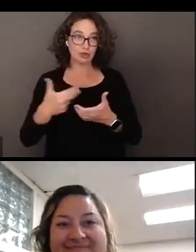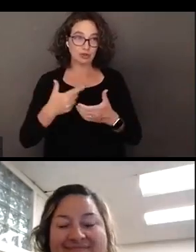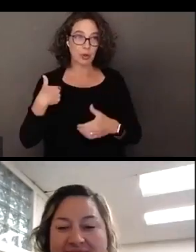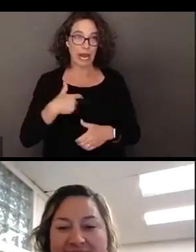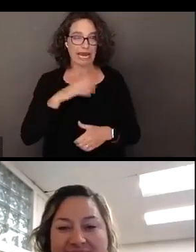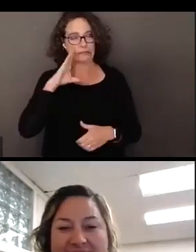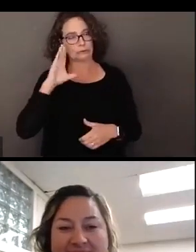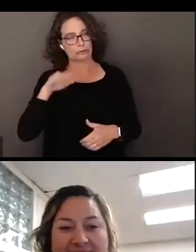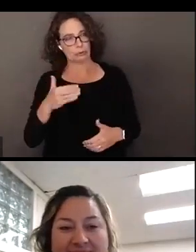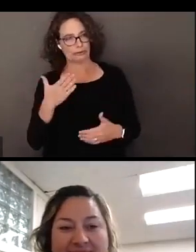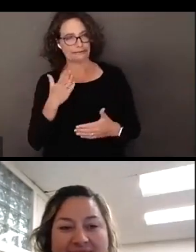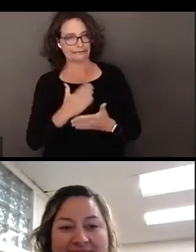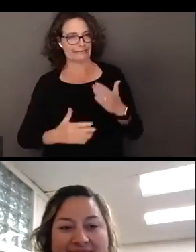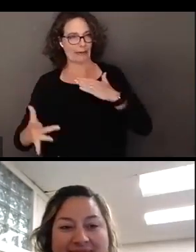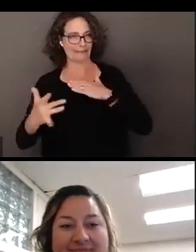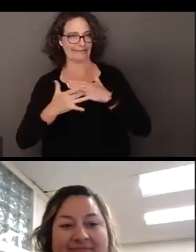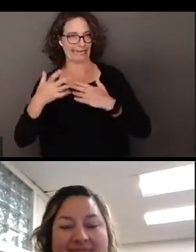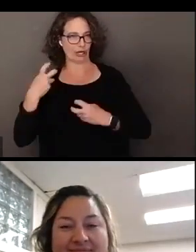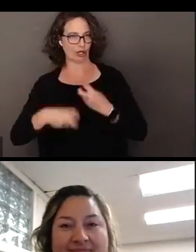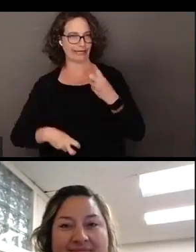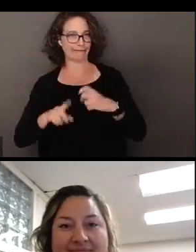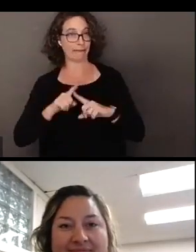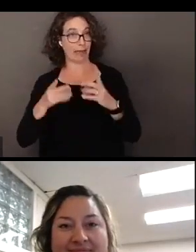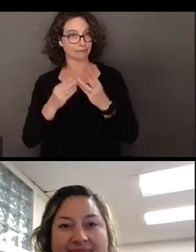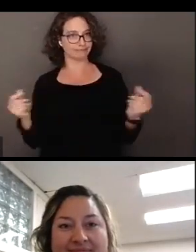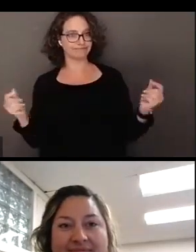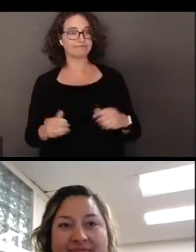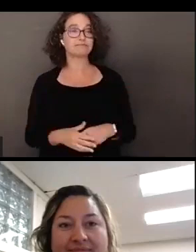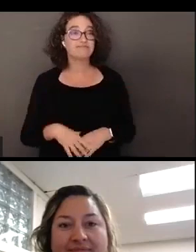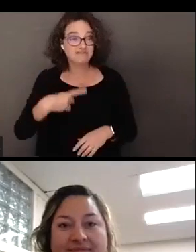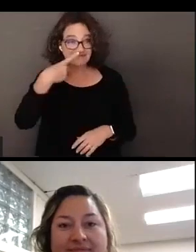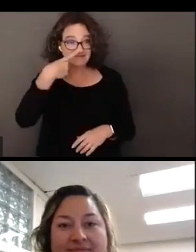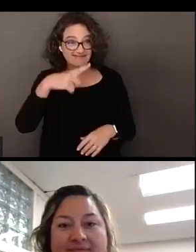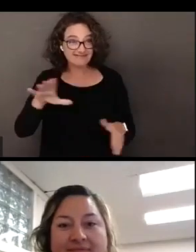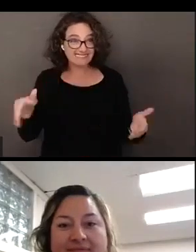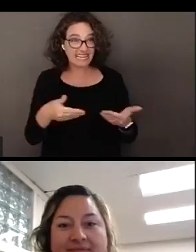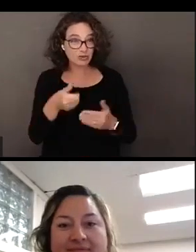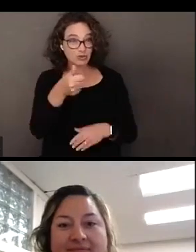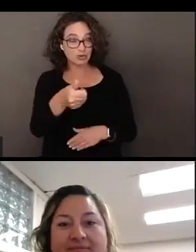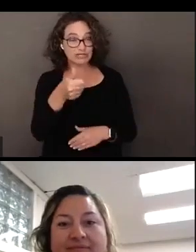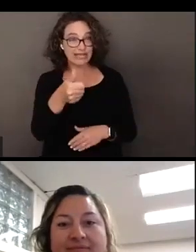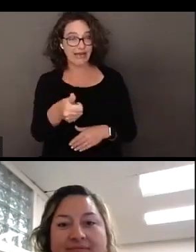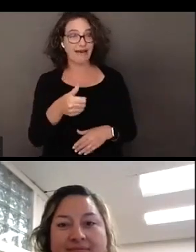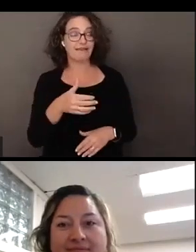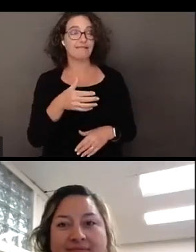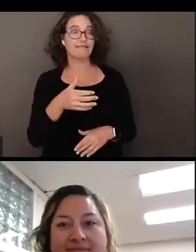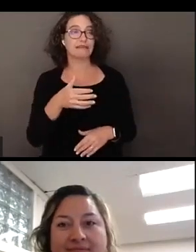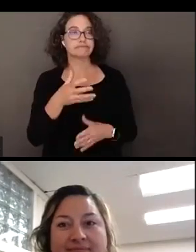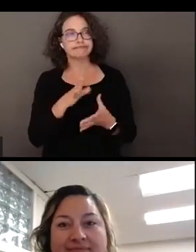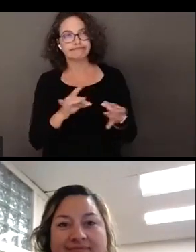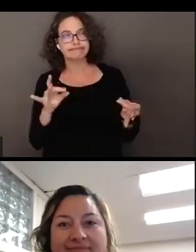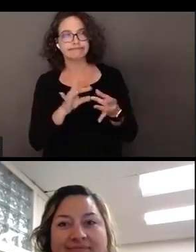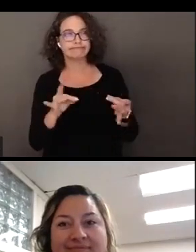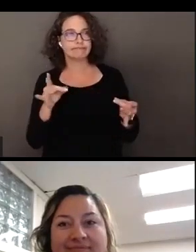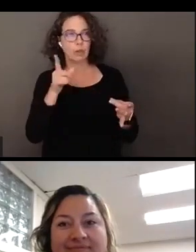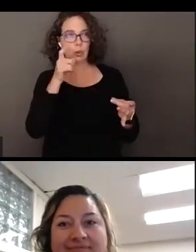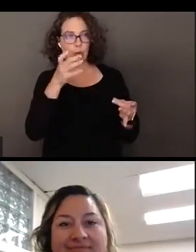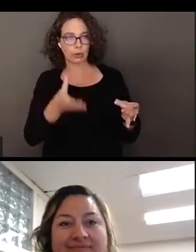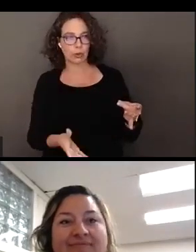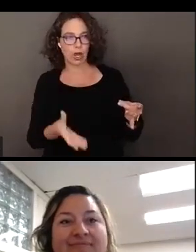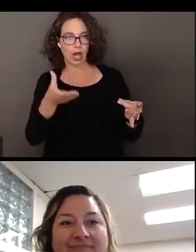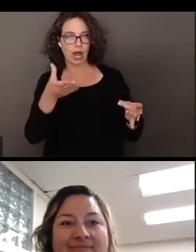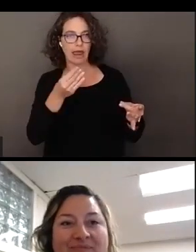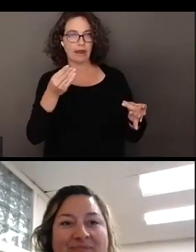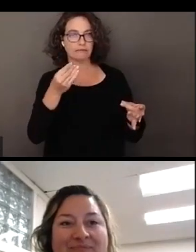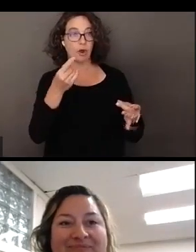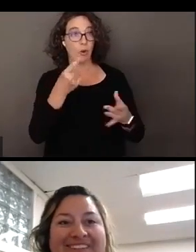technical difficulties. Glad we worked them out. If you could introduce yourself, tell us just a little bit about who you are and